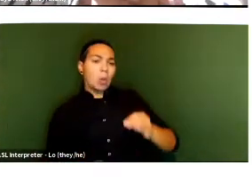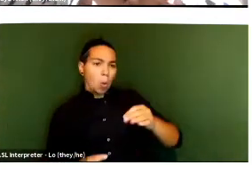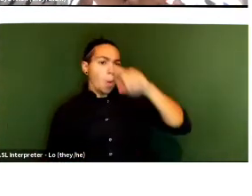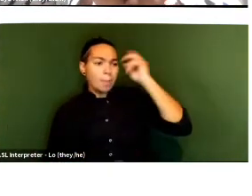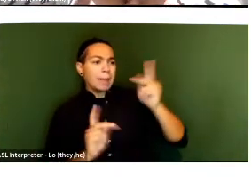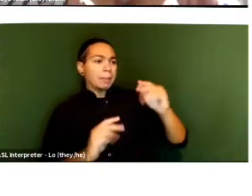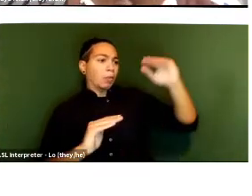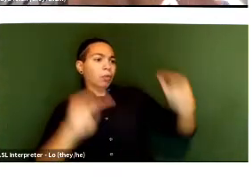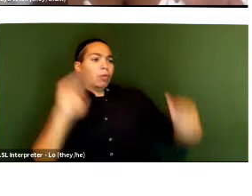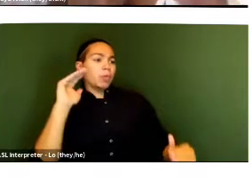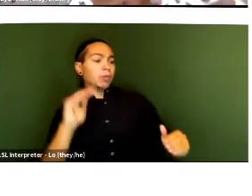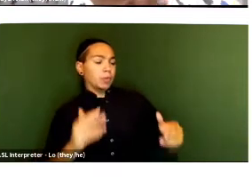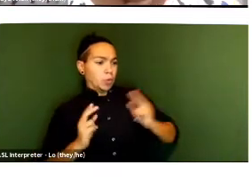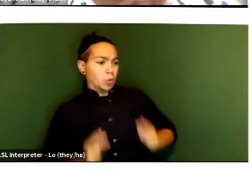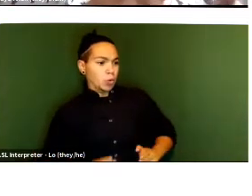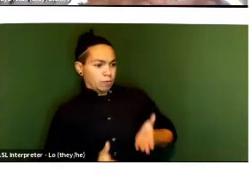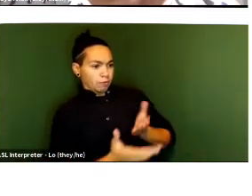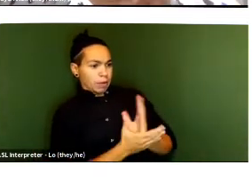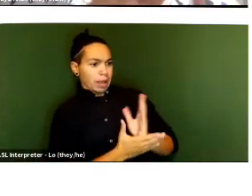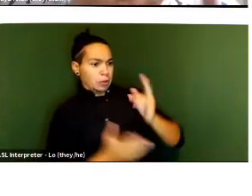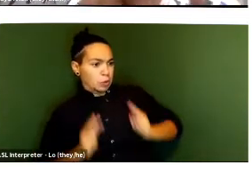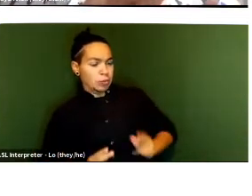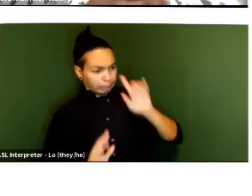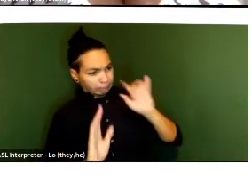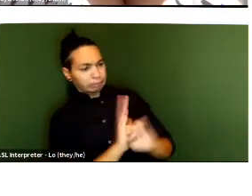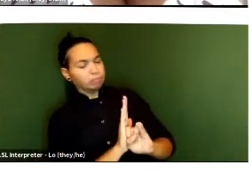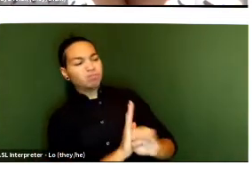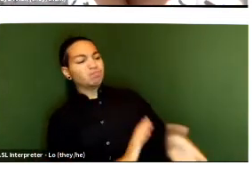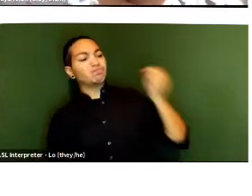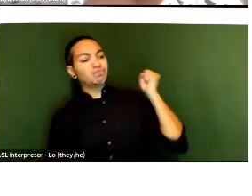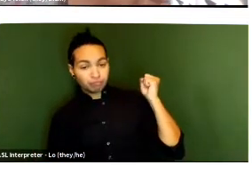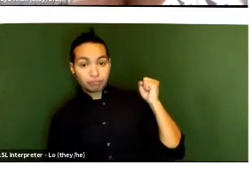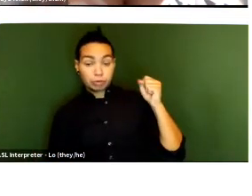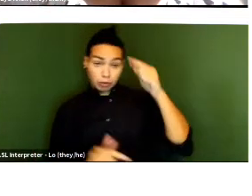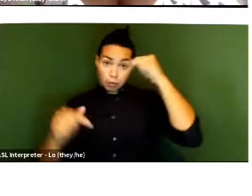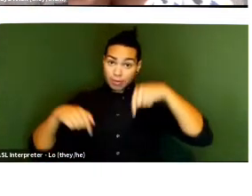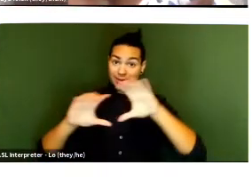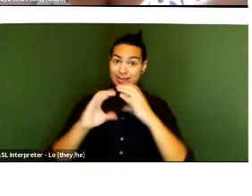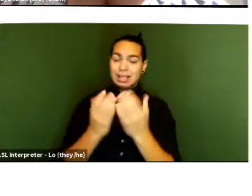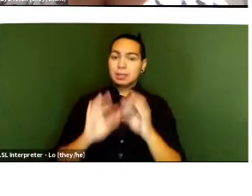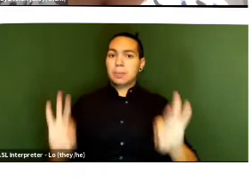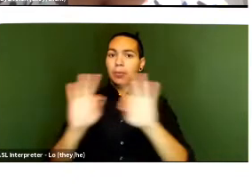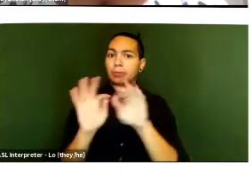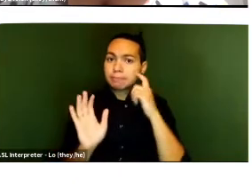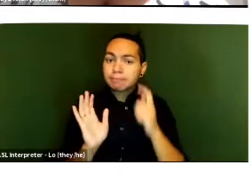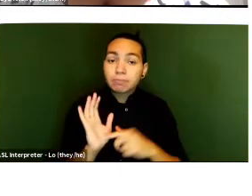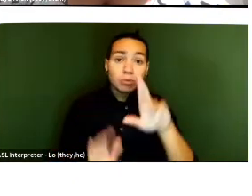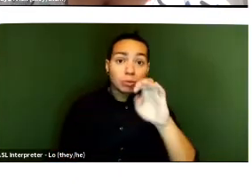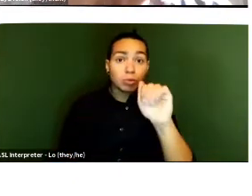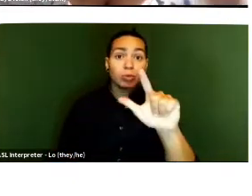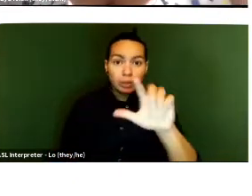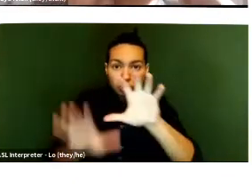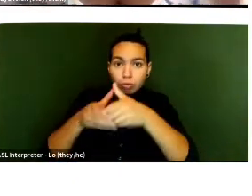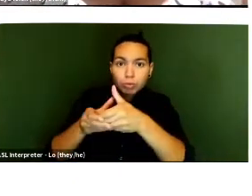humanity. So for this class, it's important to really understand the racial category of Blackness.